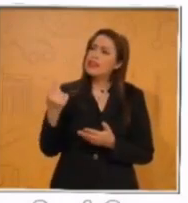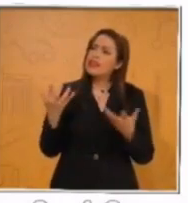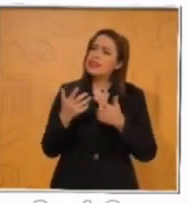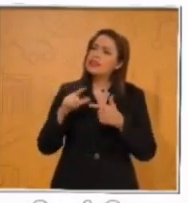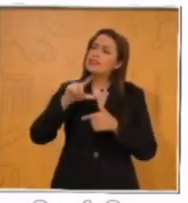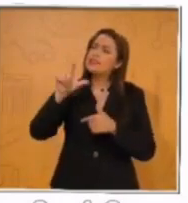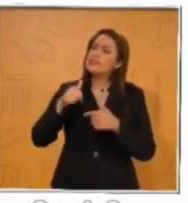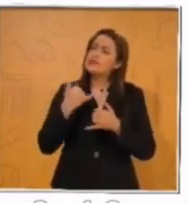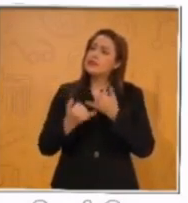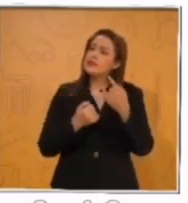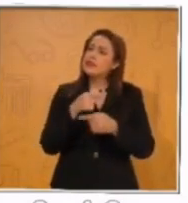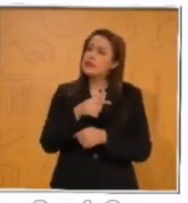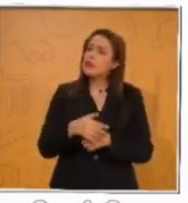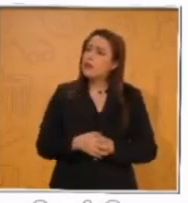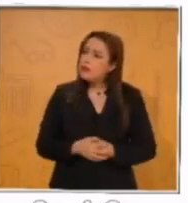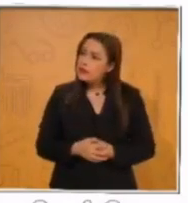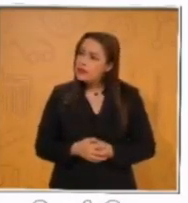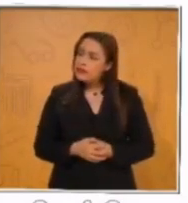soccer match?